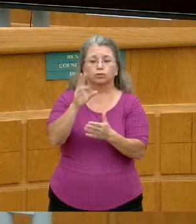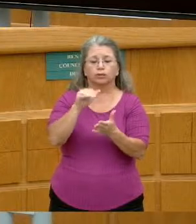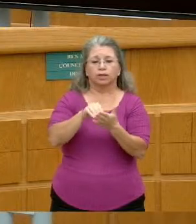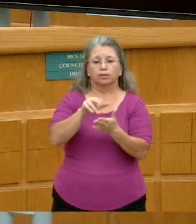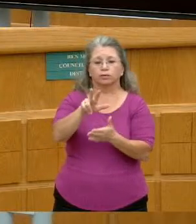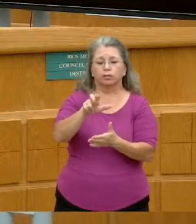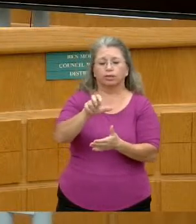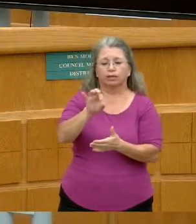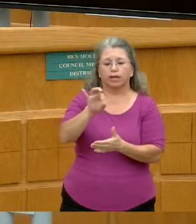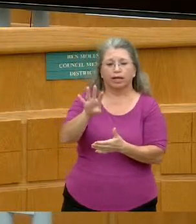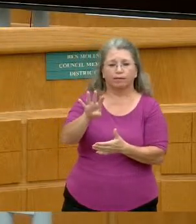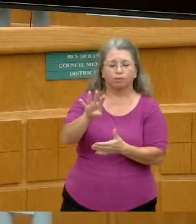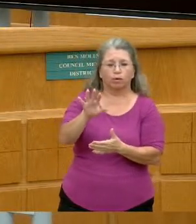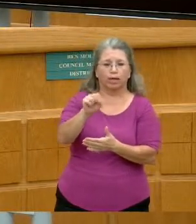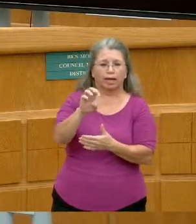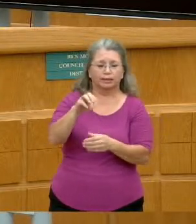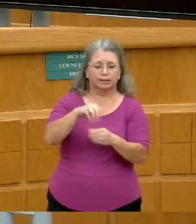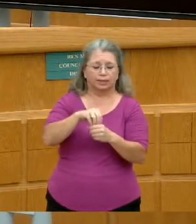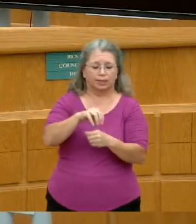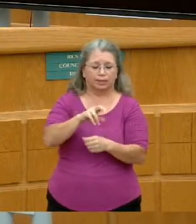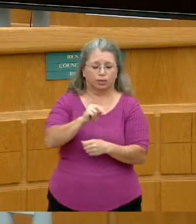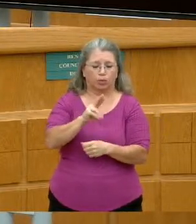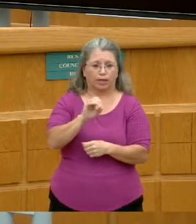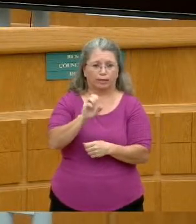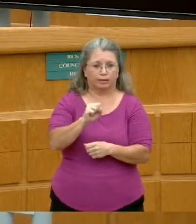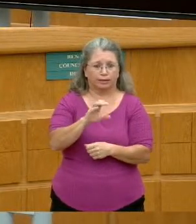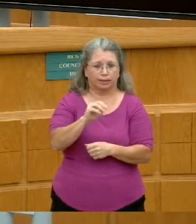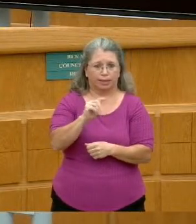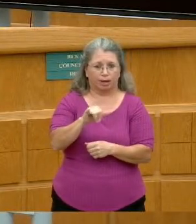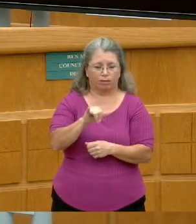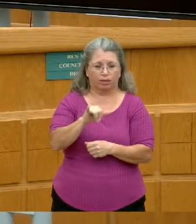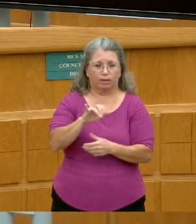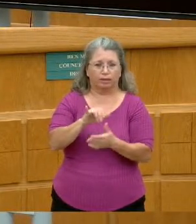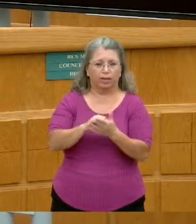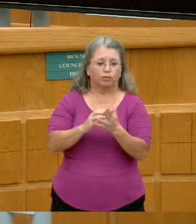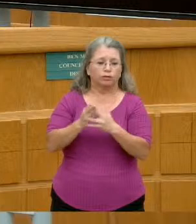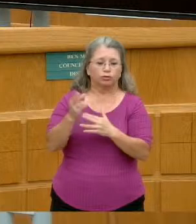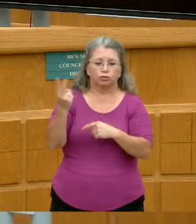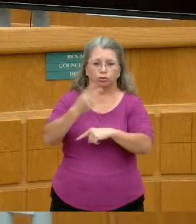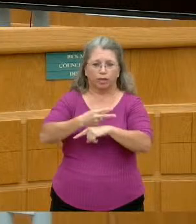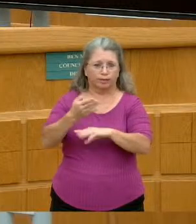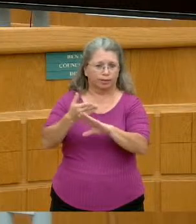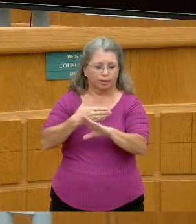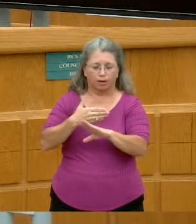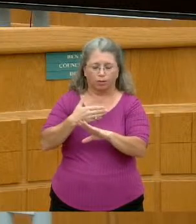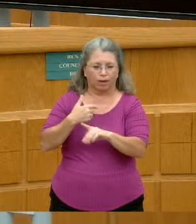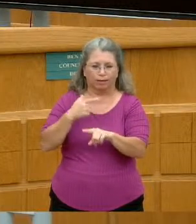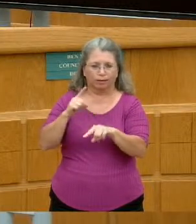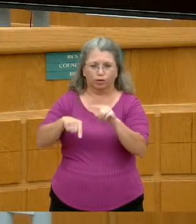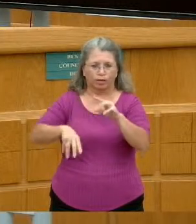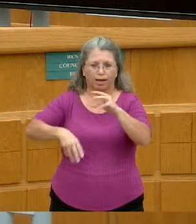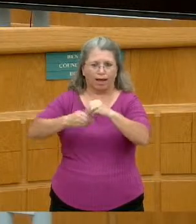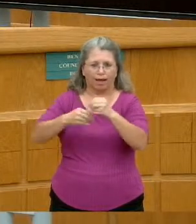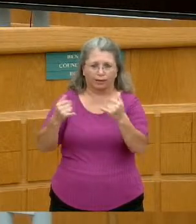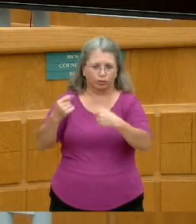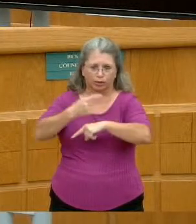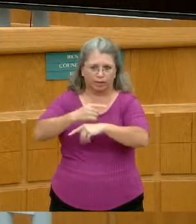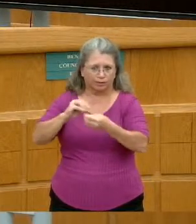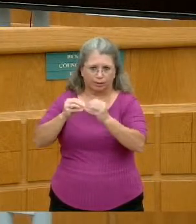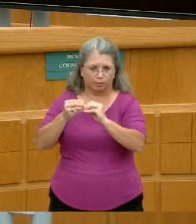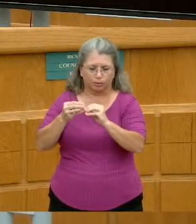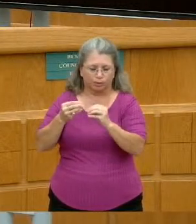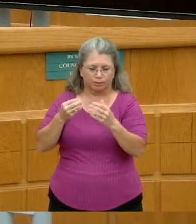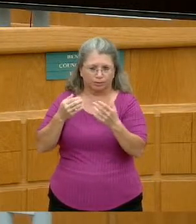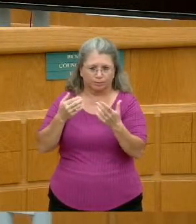2,394 cases in Nueces up through 2 days ago, because we didn't get today's data update before these slides had to be